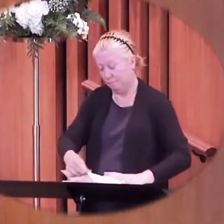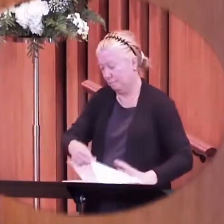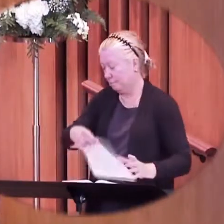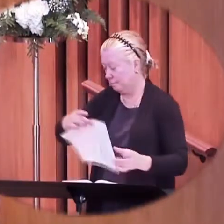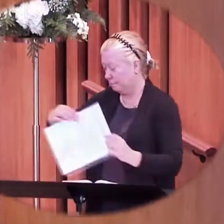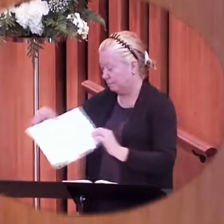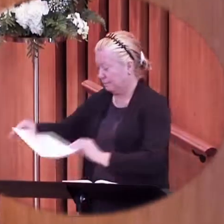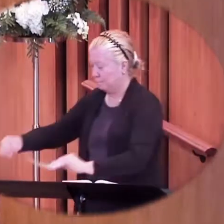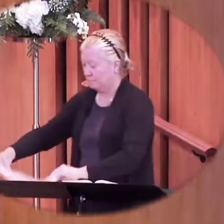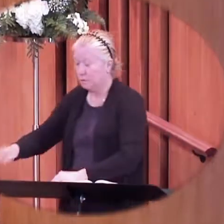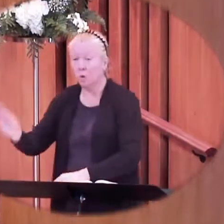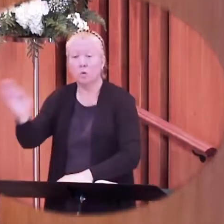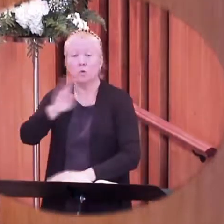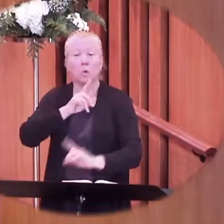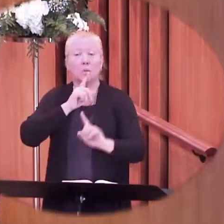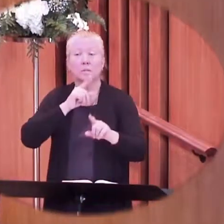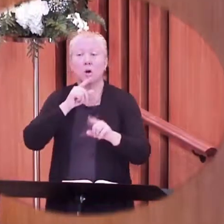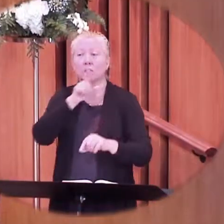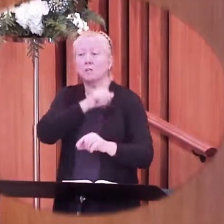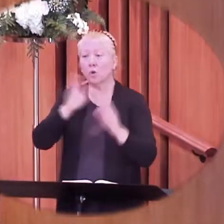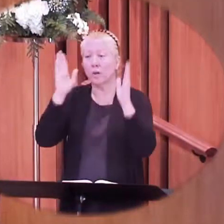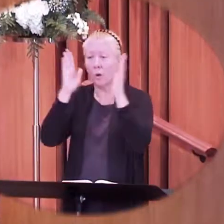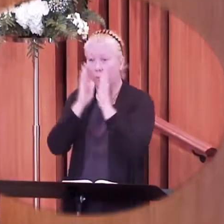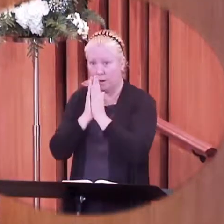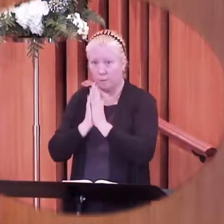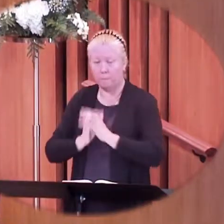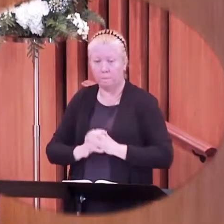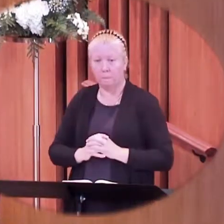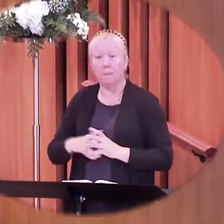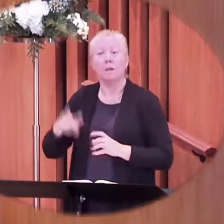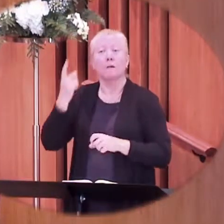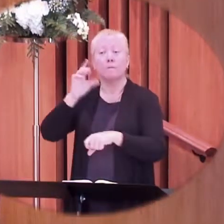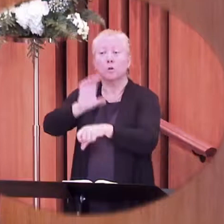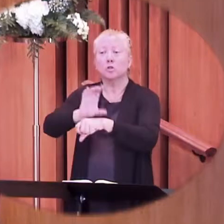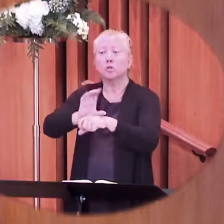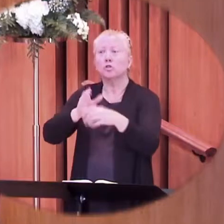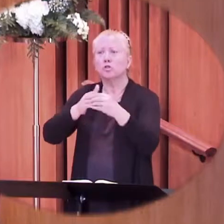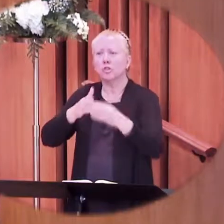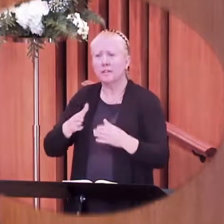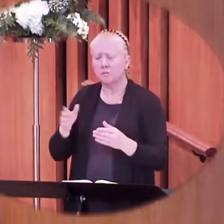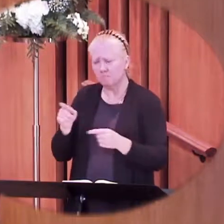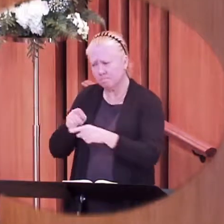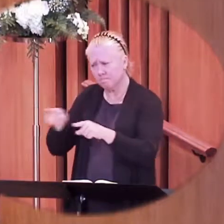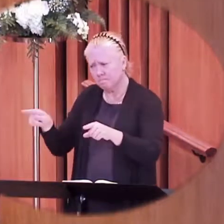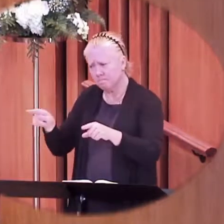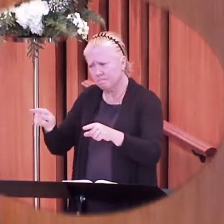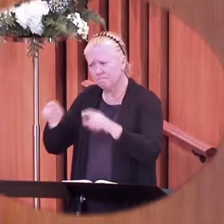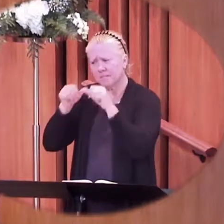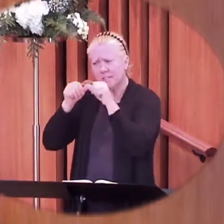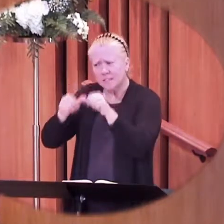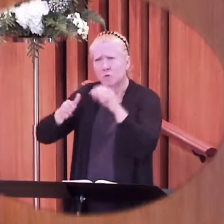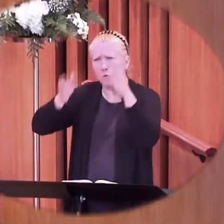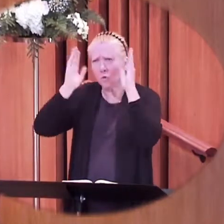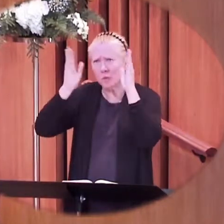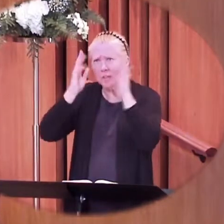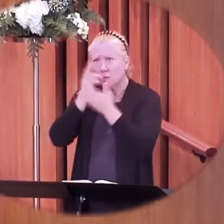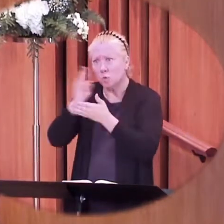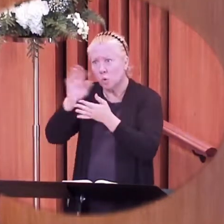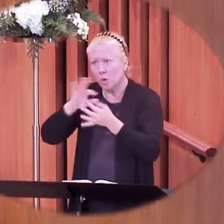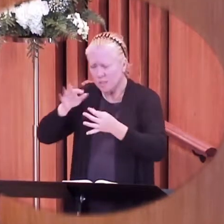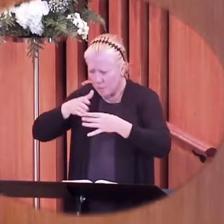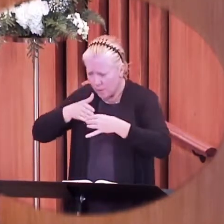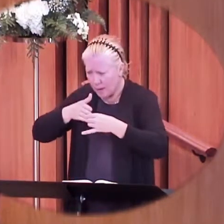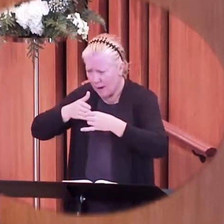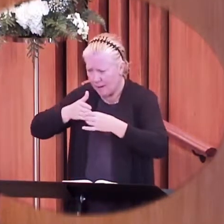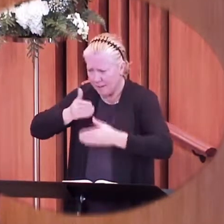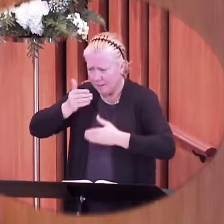prayer. For church leaders, may they continue to listen to the voice of the Holy Spirit as they